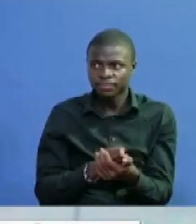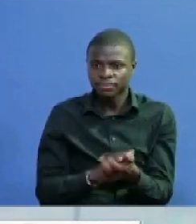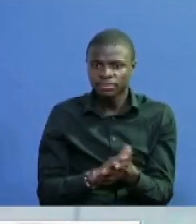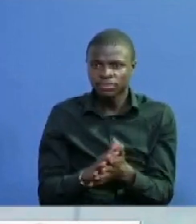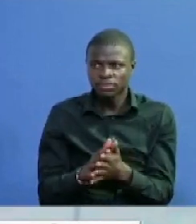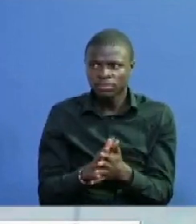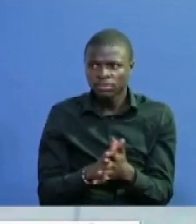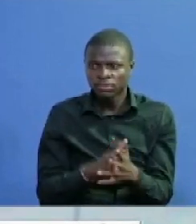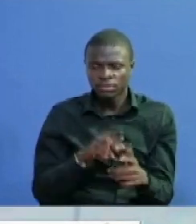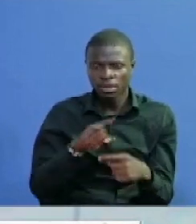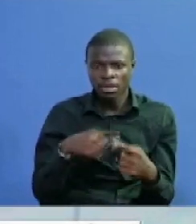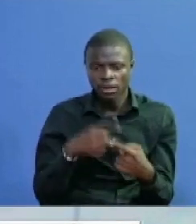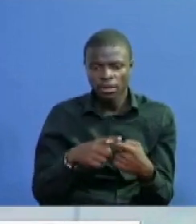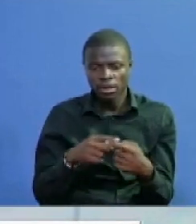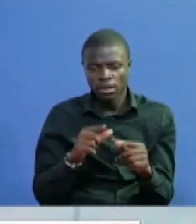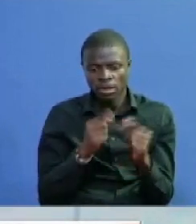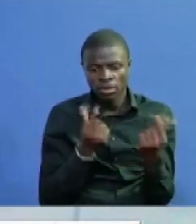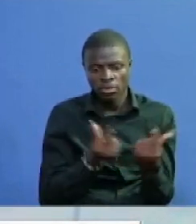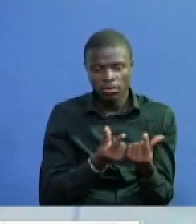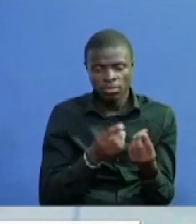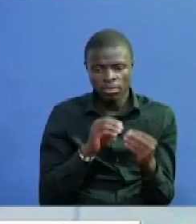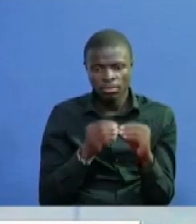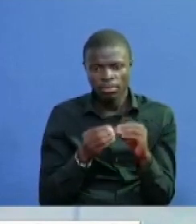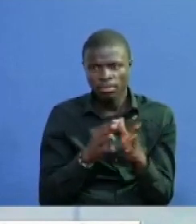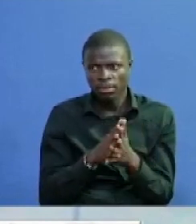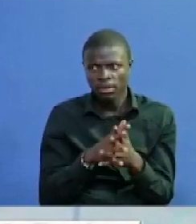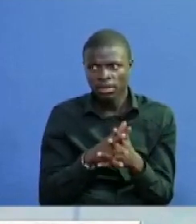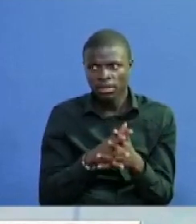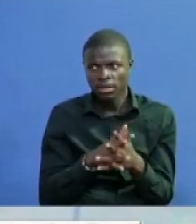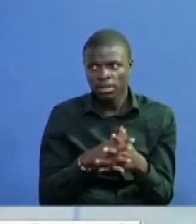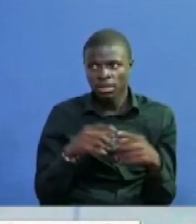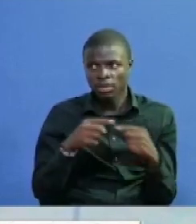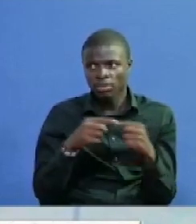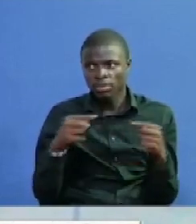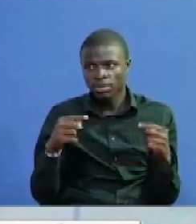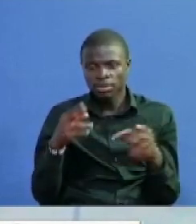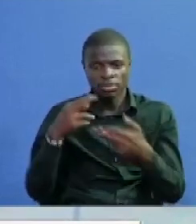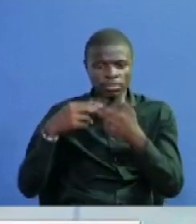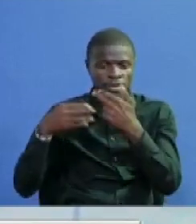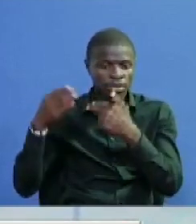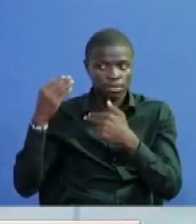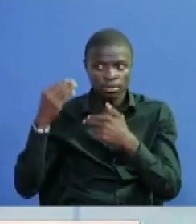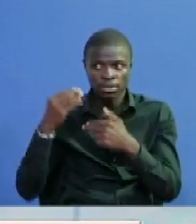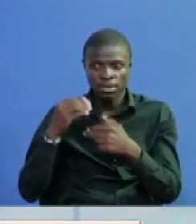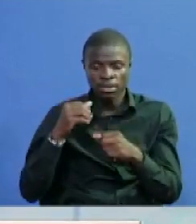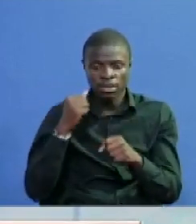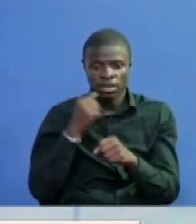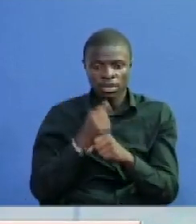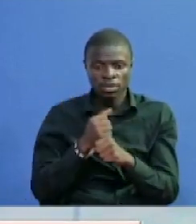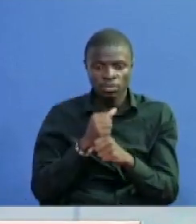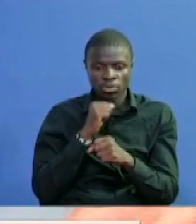president. When the group will meet, Azimio will still bring back the issues, and don't be surprised if